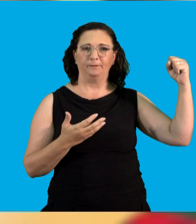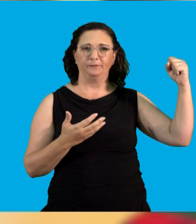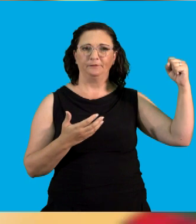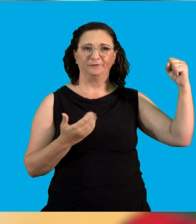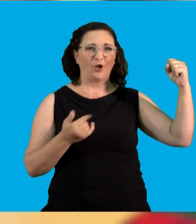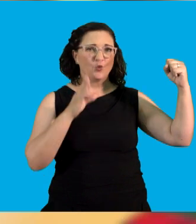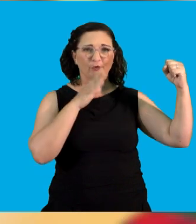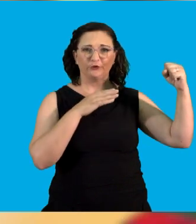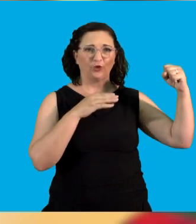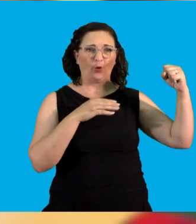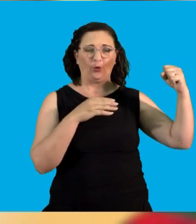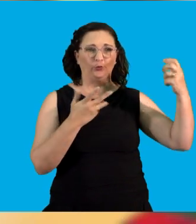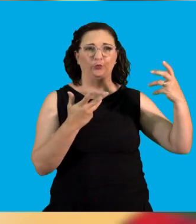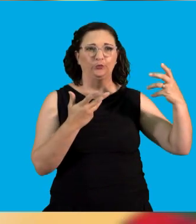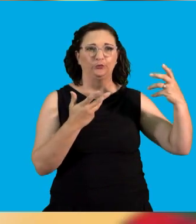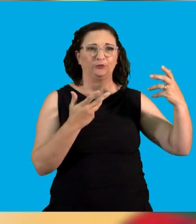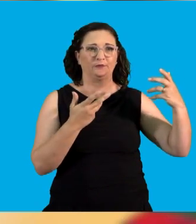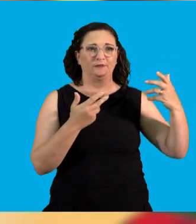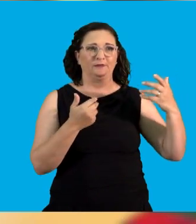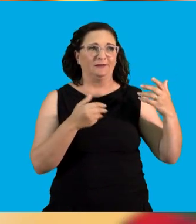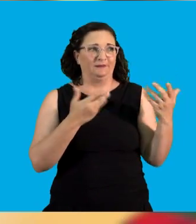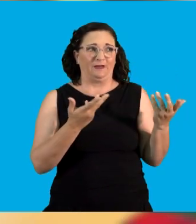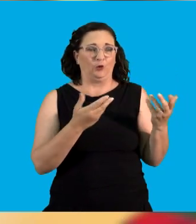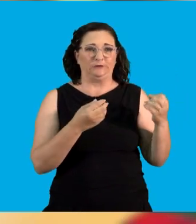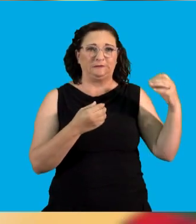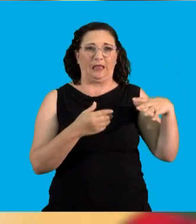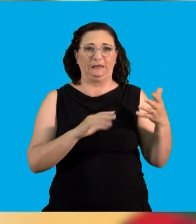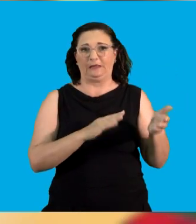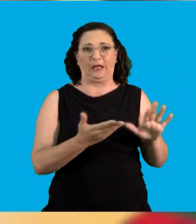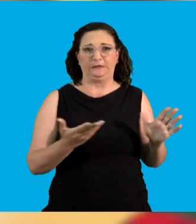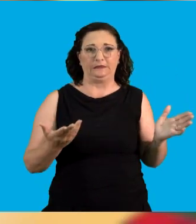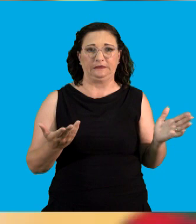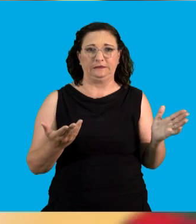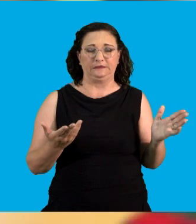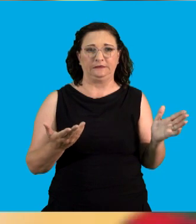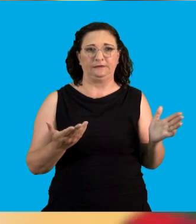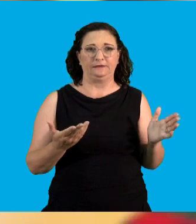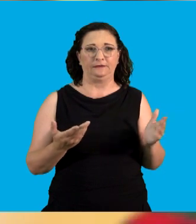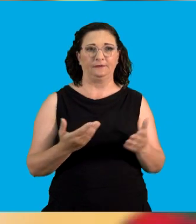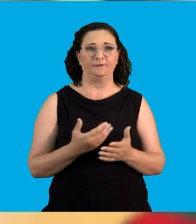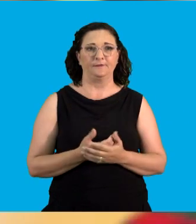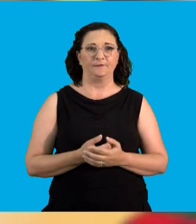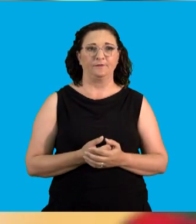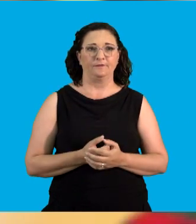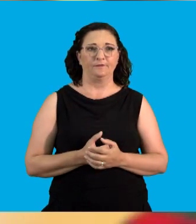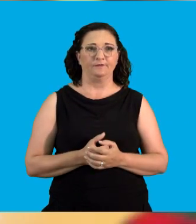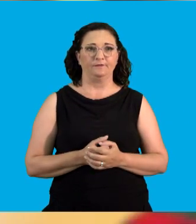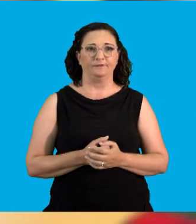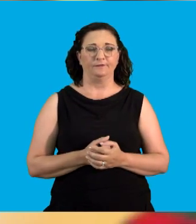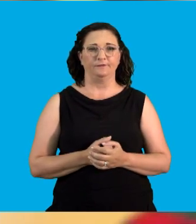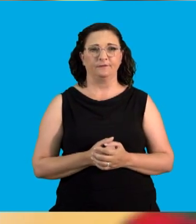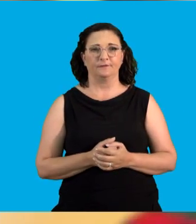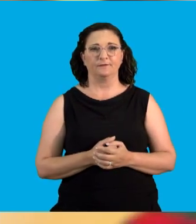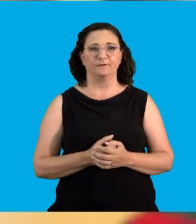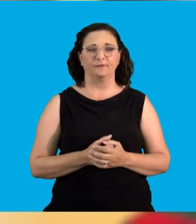giving off light and heat, this implies that the sun is no more. That means the sun is dead, which scientists